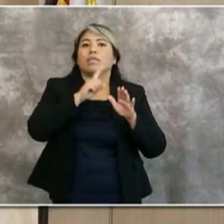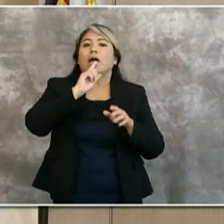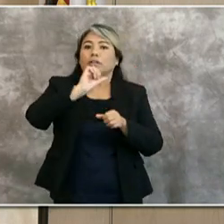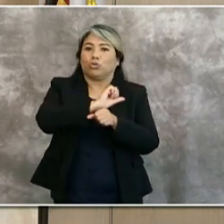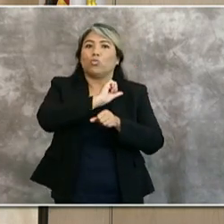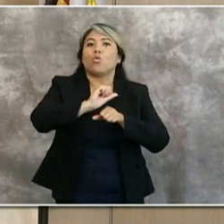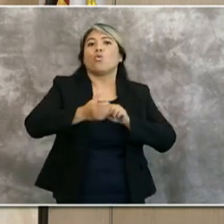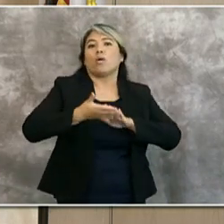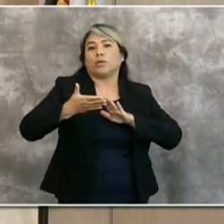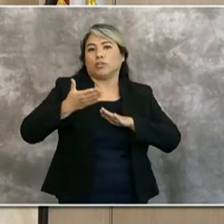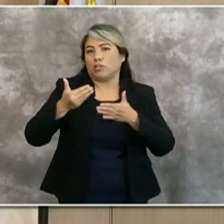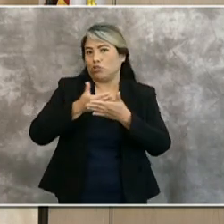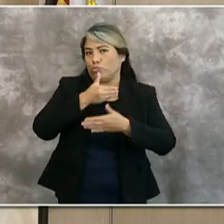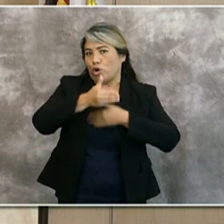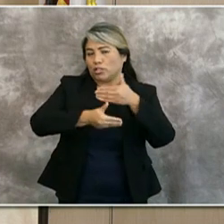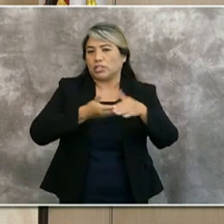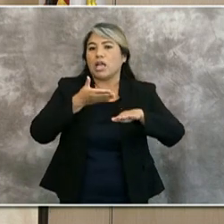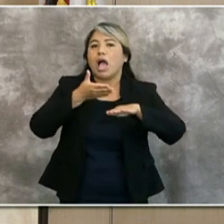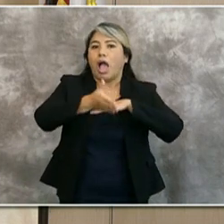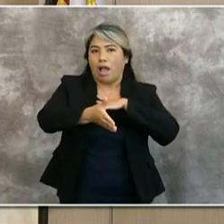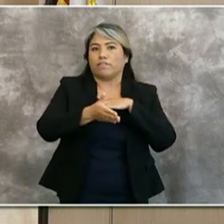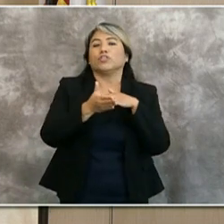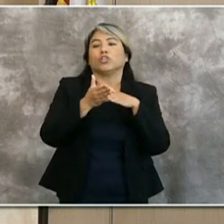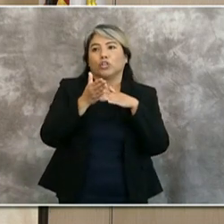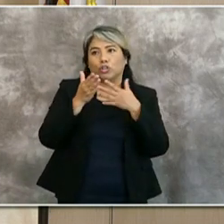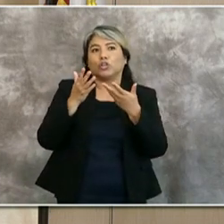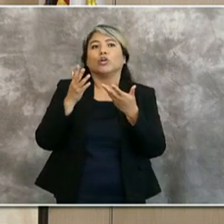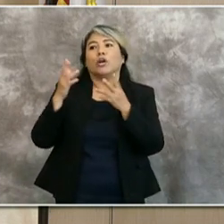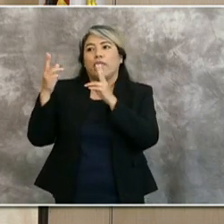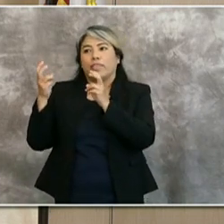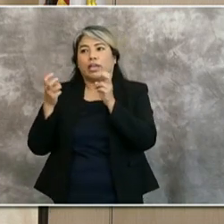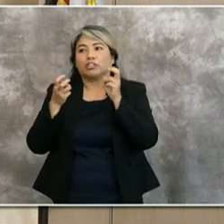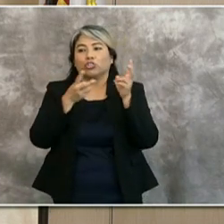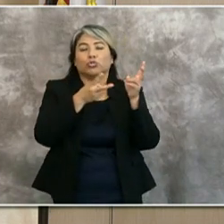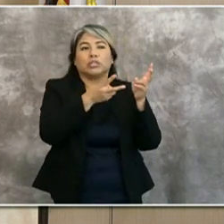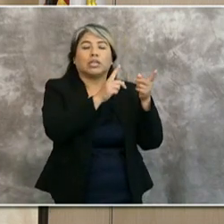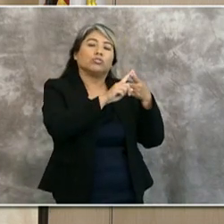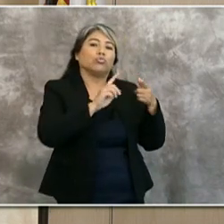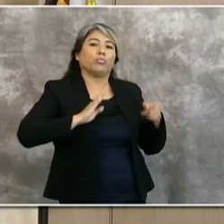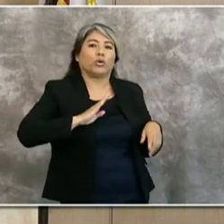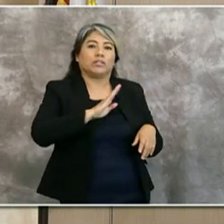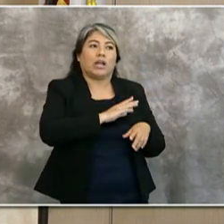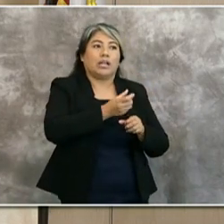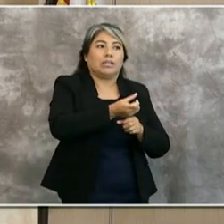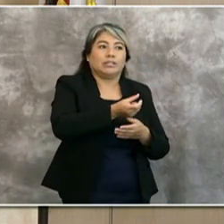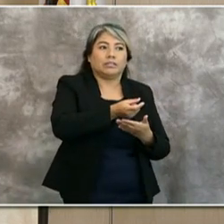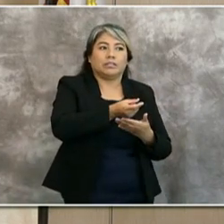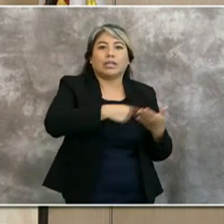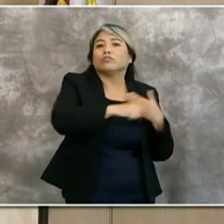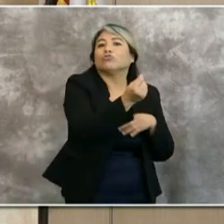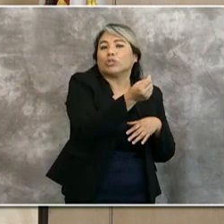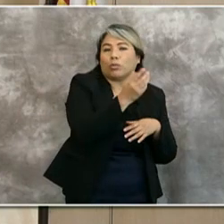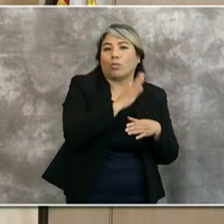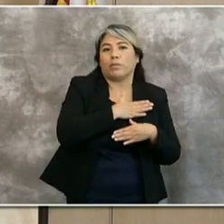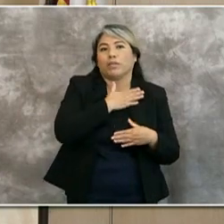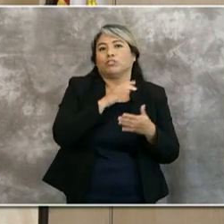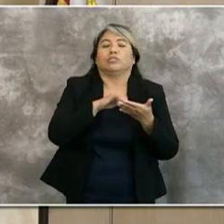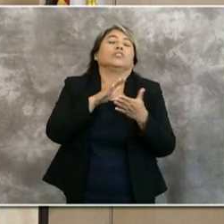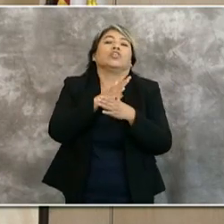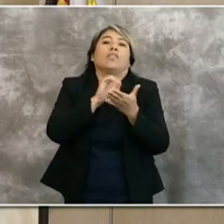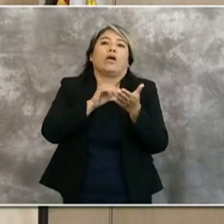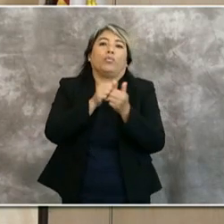process after the issue is taken to our Board of Supervisors next Tuesday, and we'll be happy to share that with you on